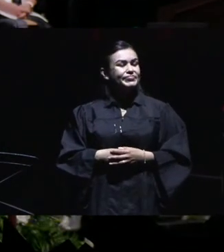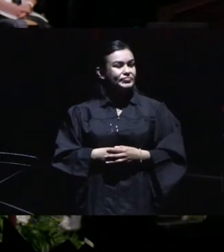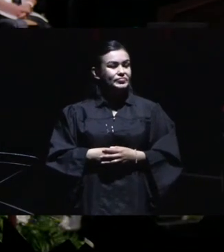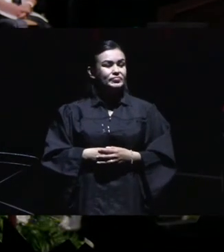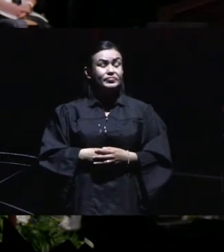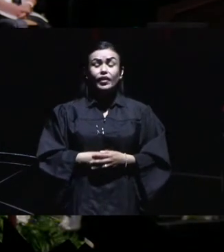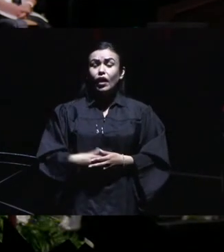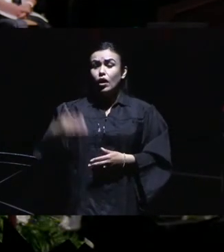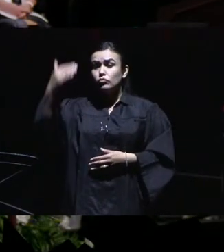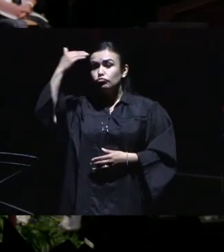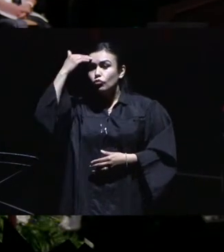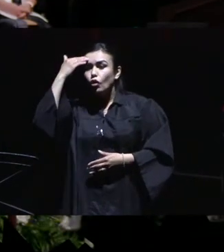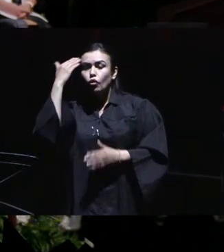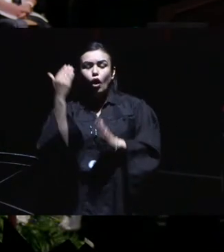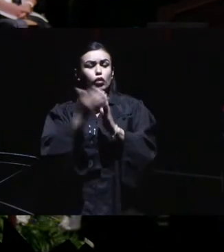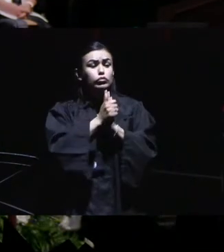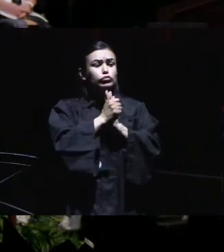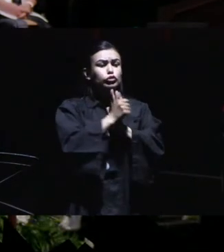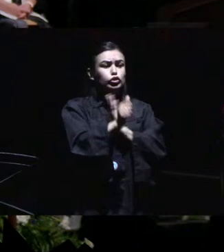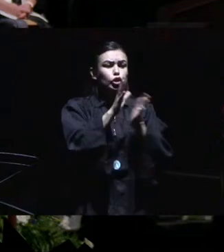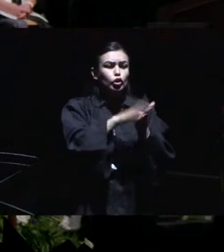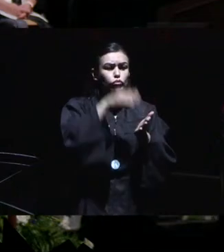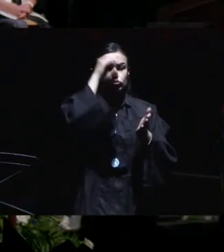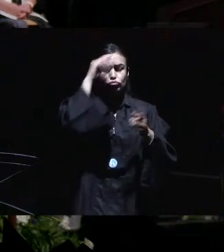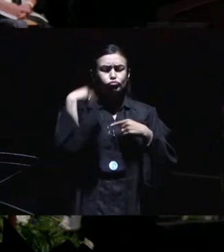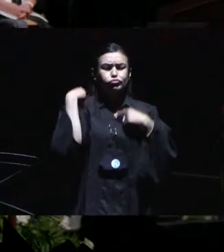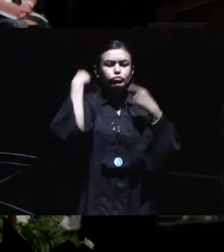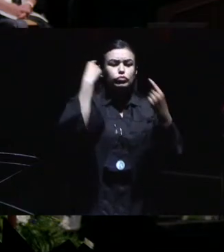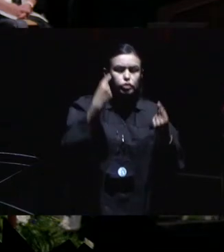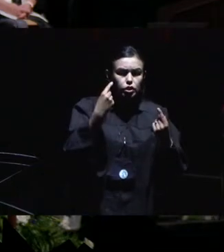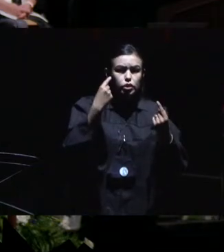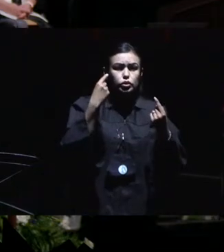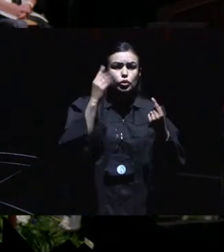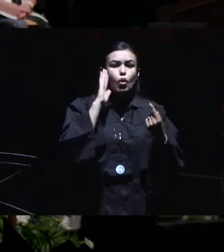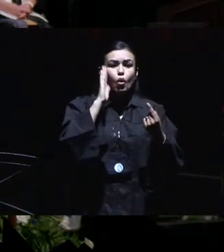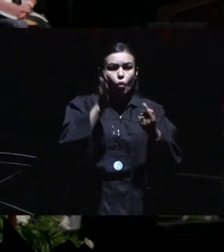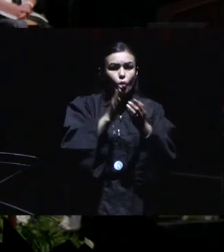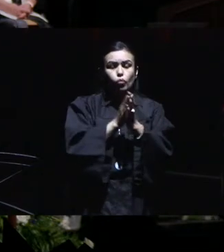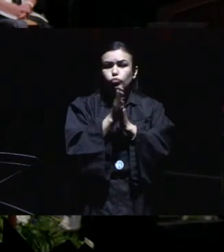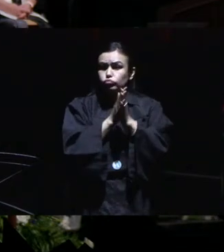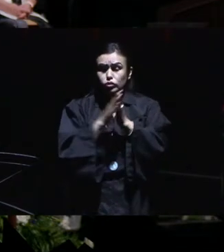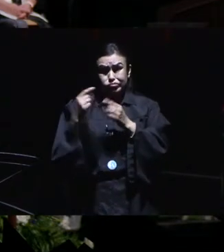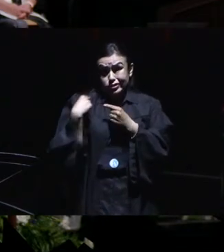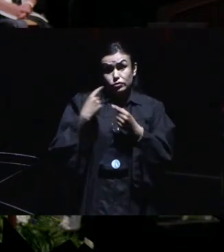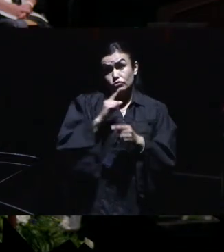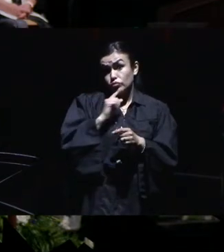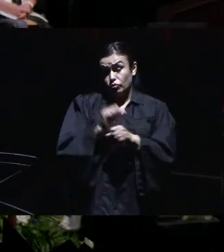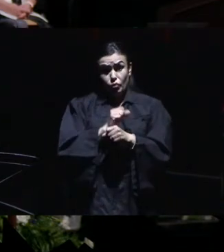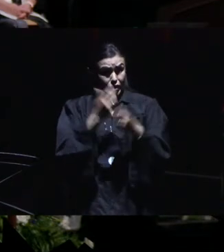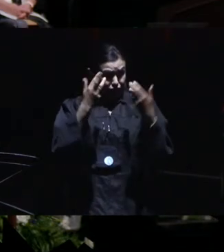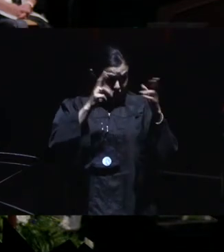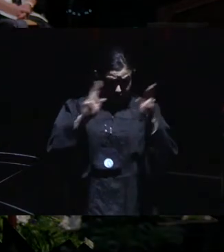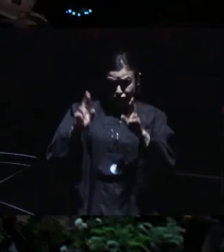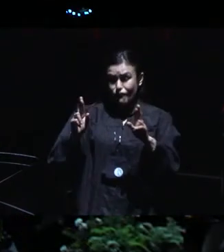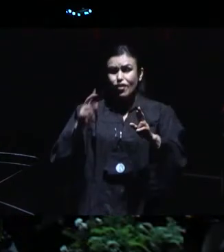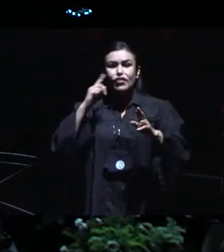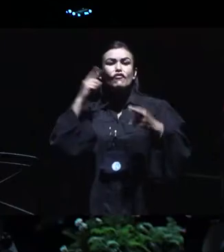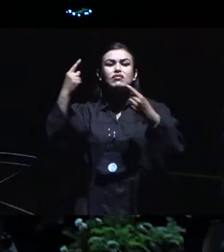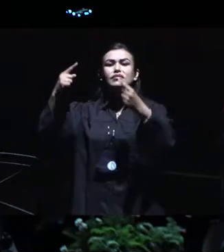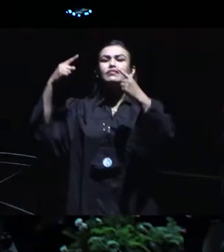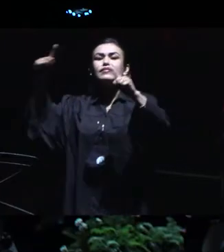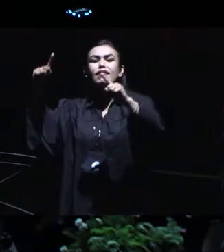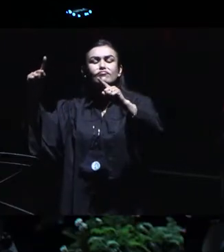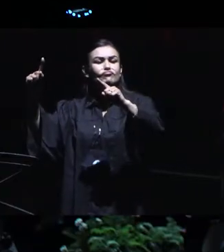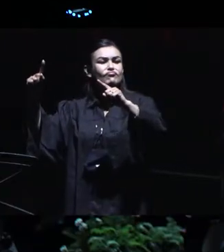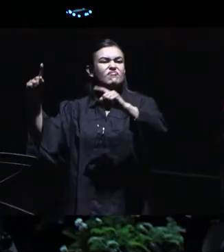knowledge and skills that you've gained in your time at EPCC will prepare you, have prepared you for success, just as they helped me to